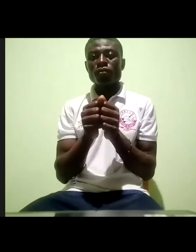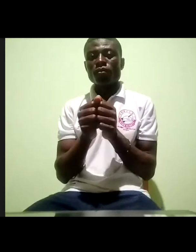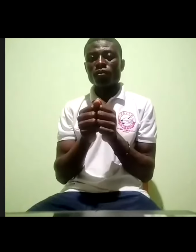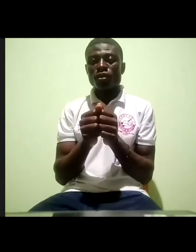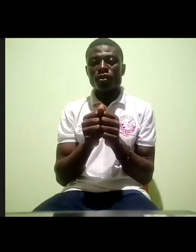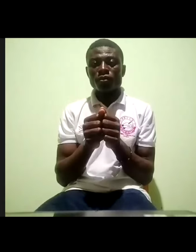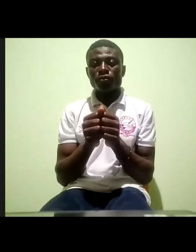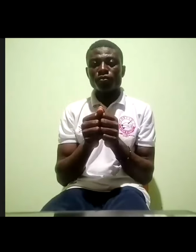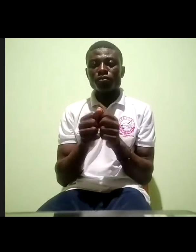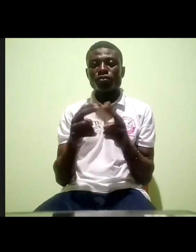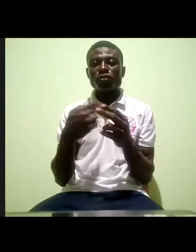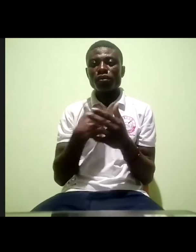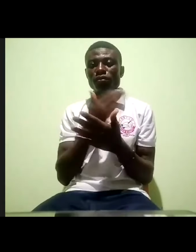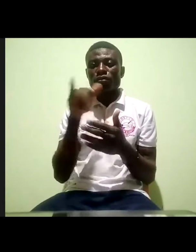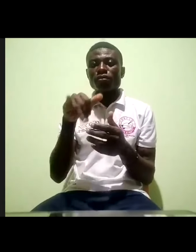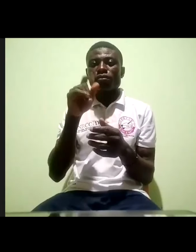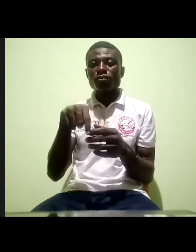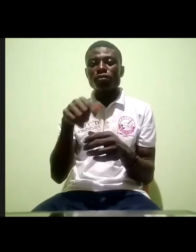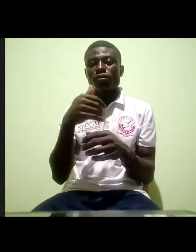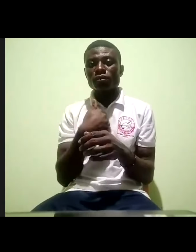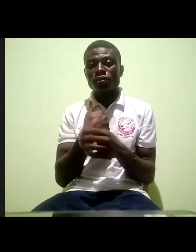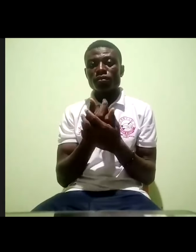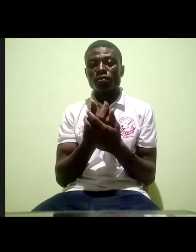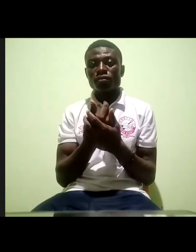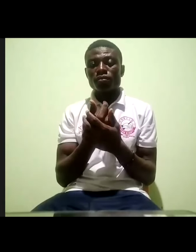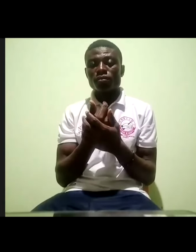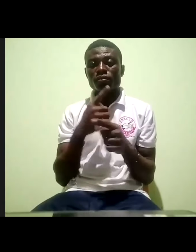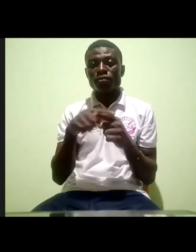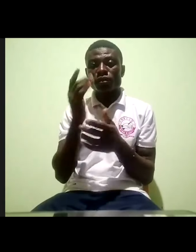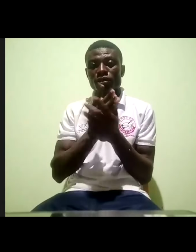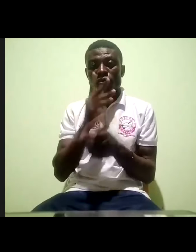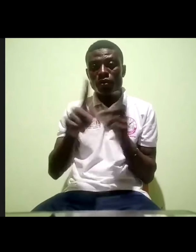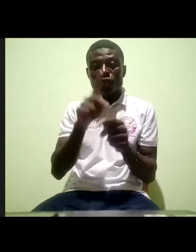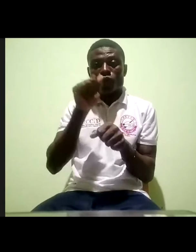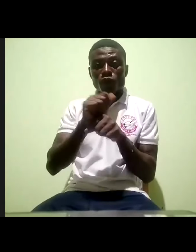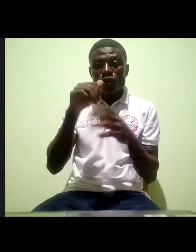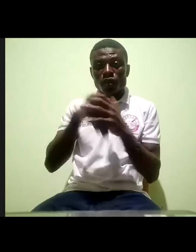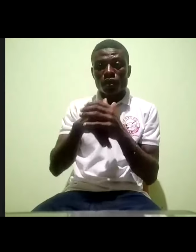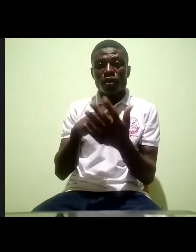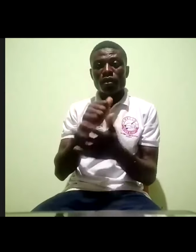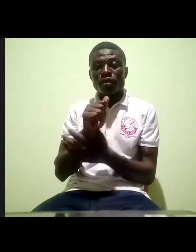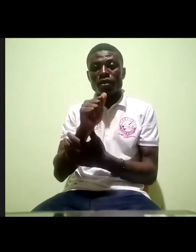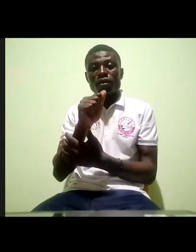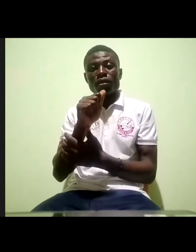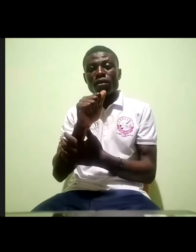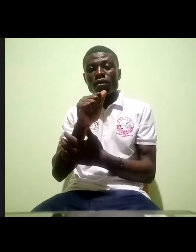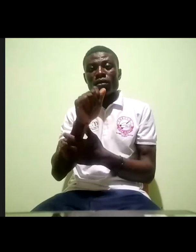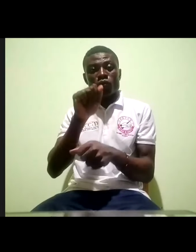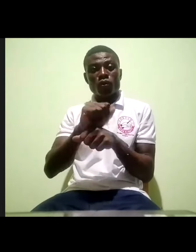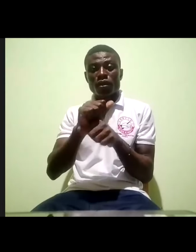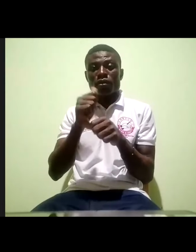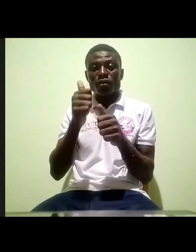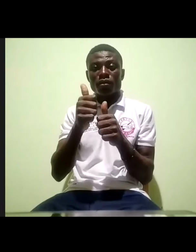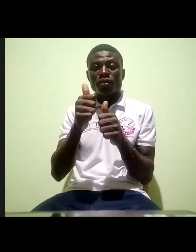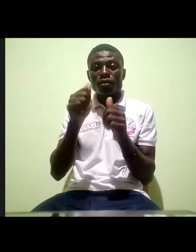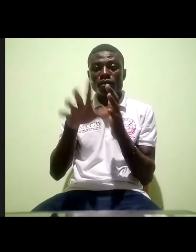few cases of the kids, but some people are working in Irlen syndrome and using it effectively with children with